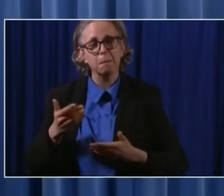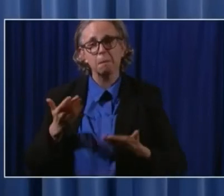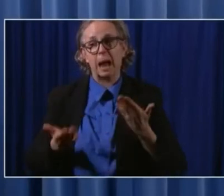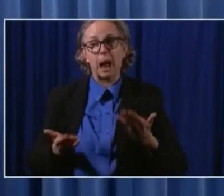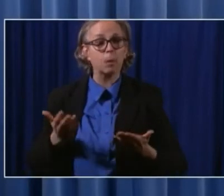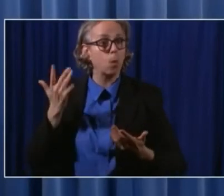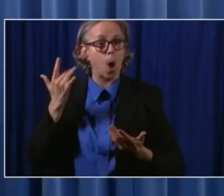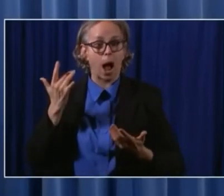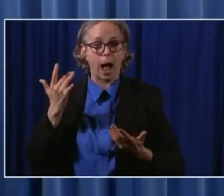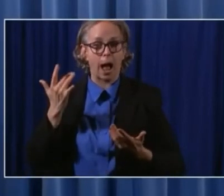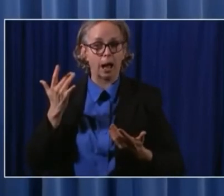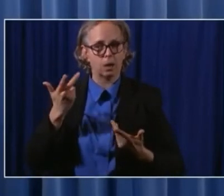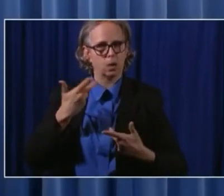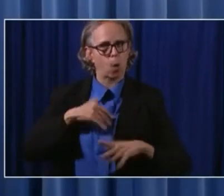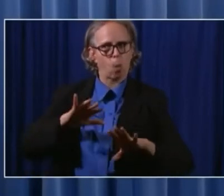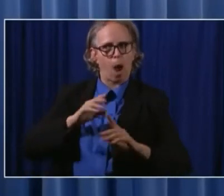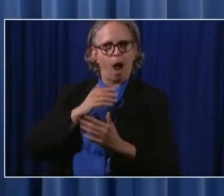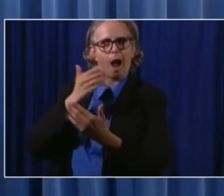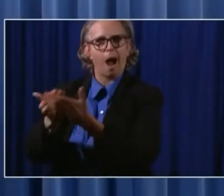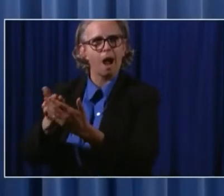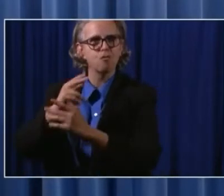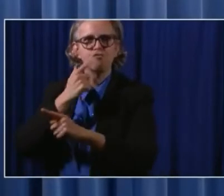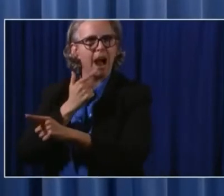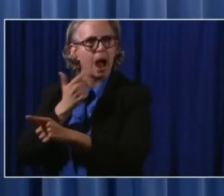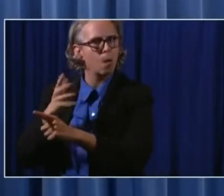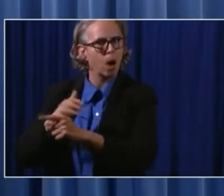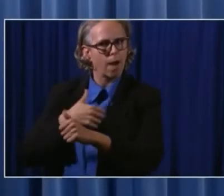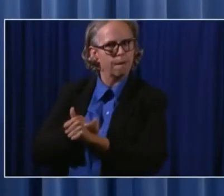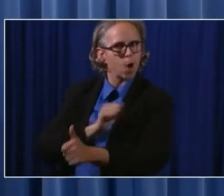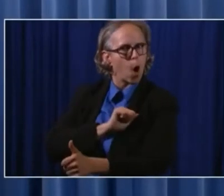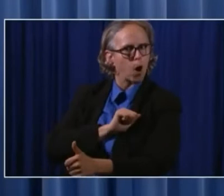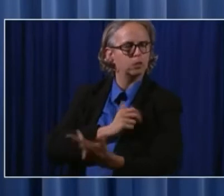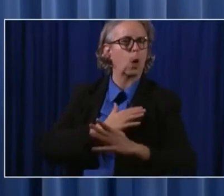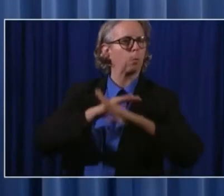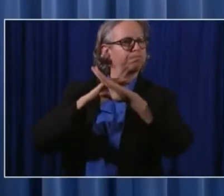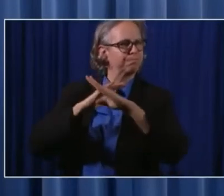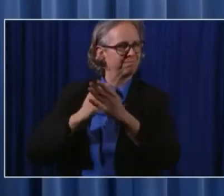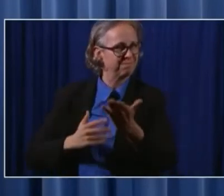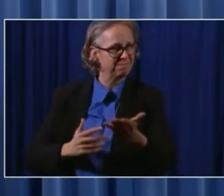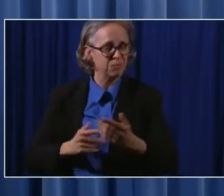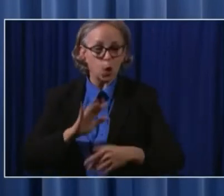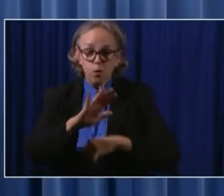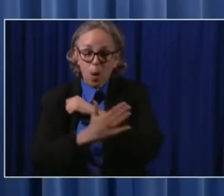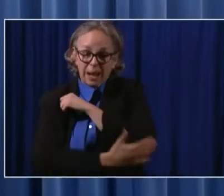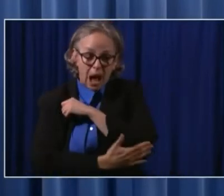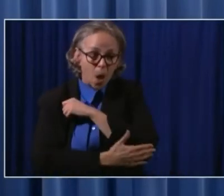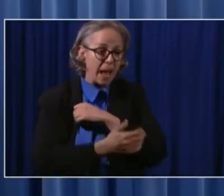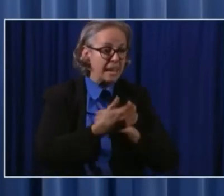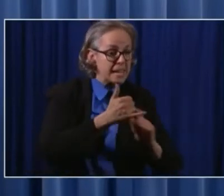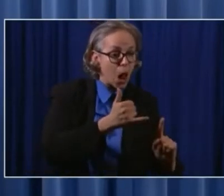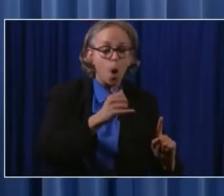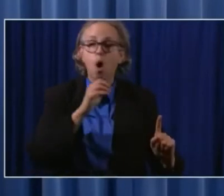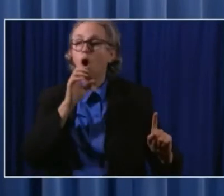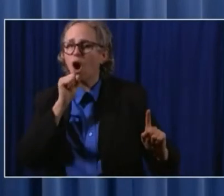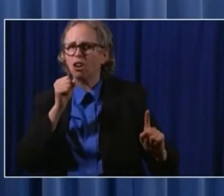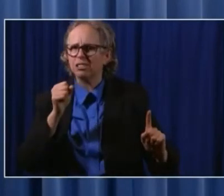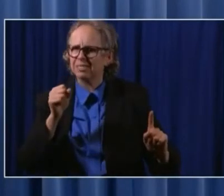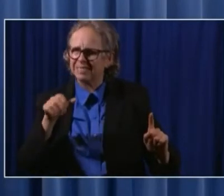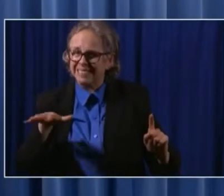So doing this in those counties where the threat level is lower at the current point